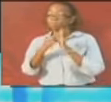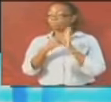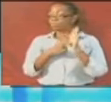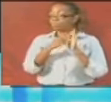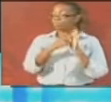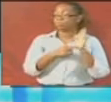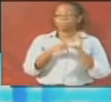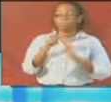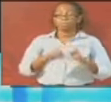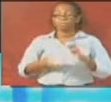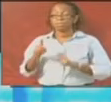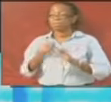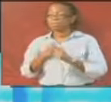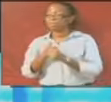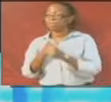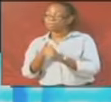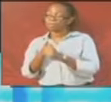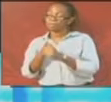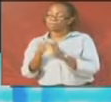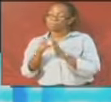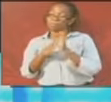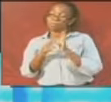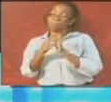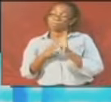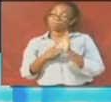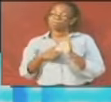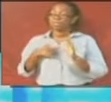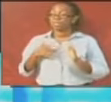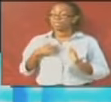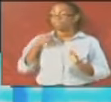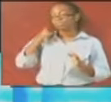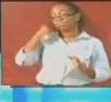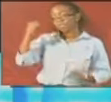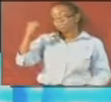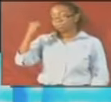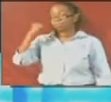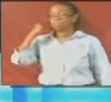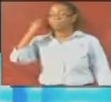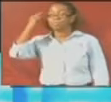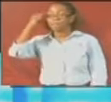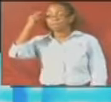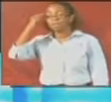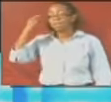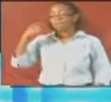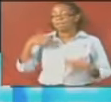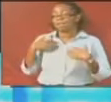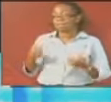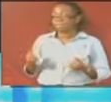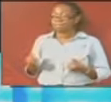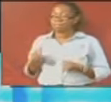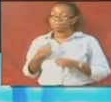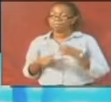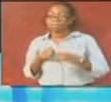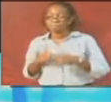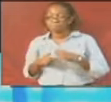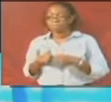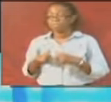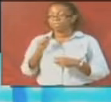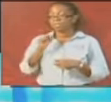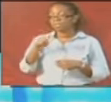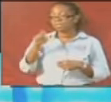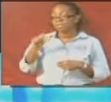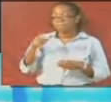measures over an extended period of time can have on a person's mental health? And my second question for